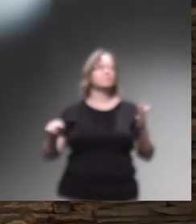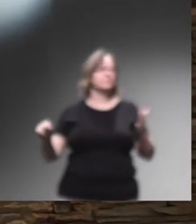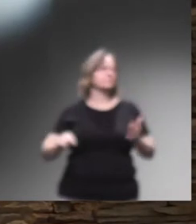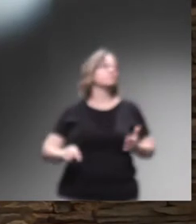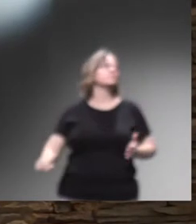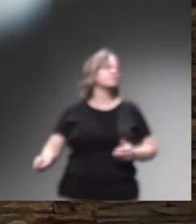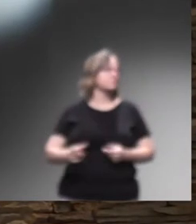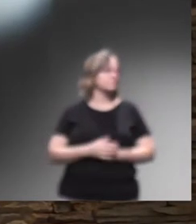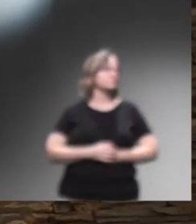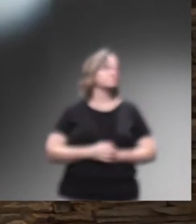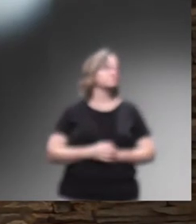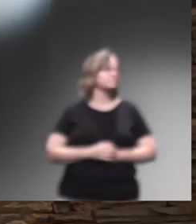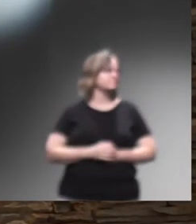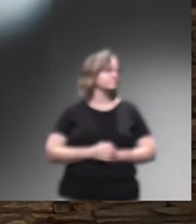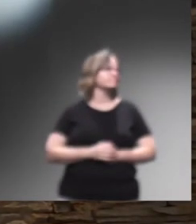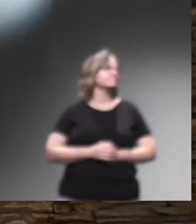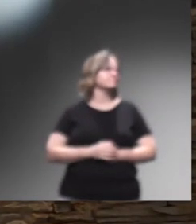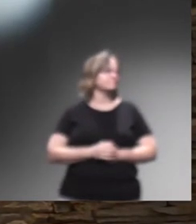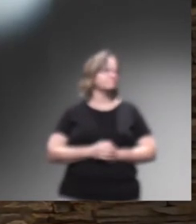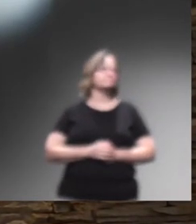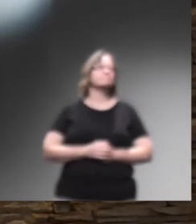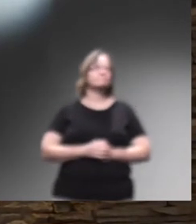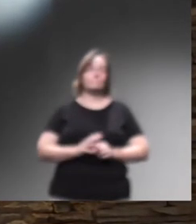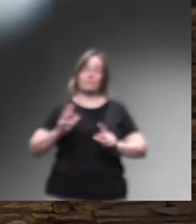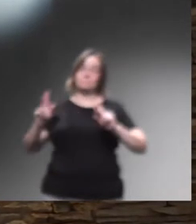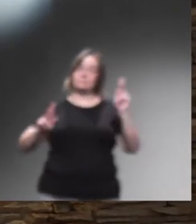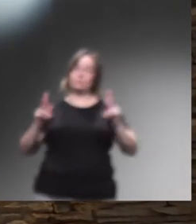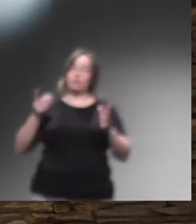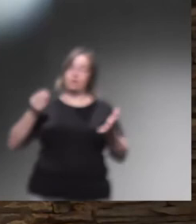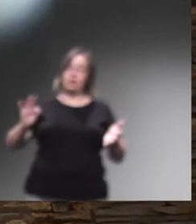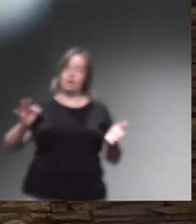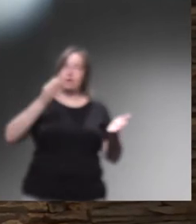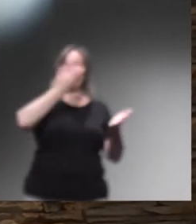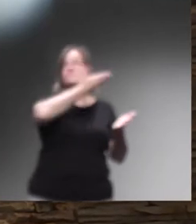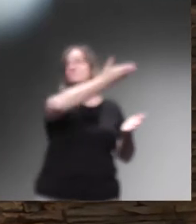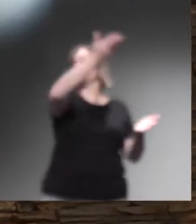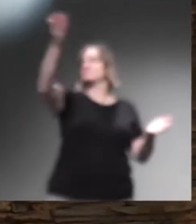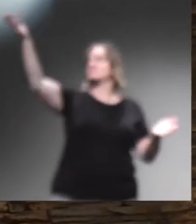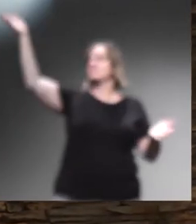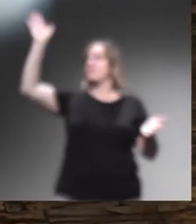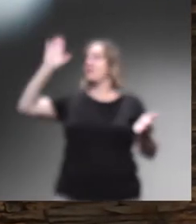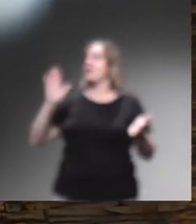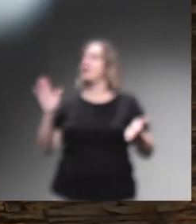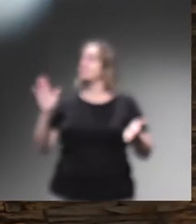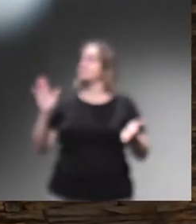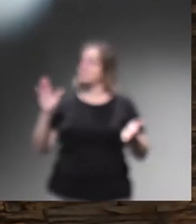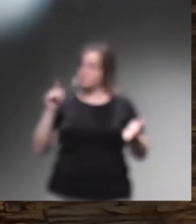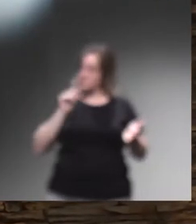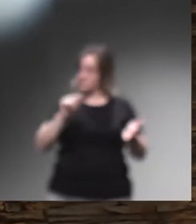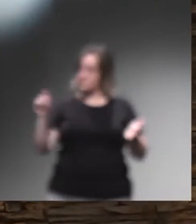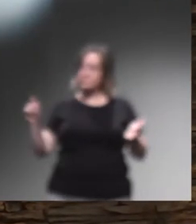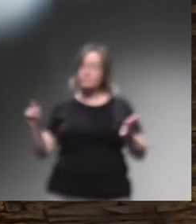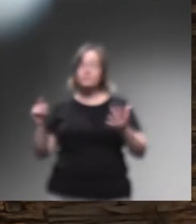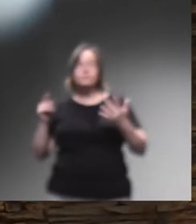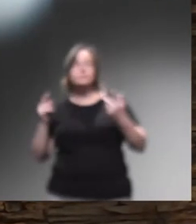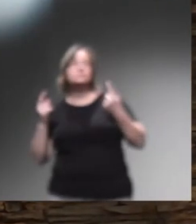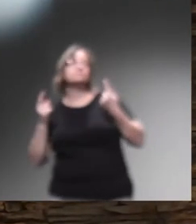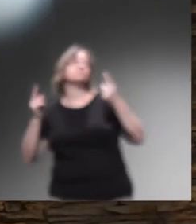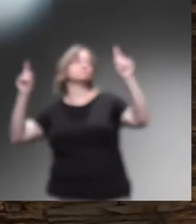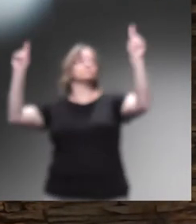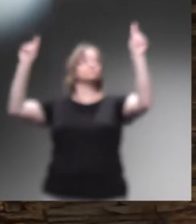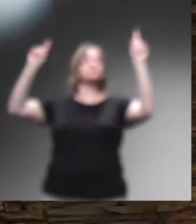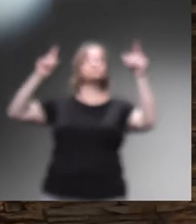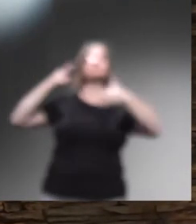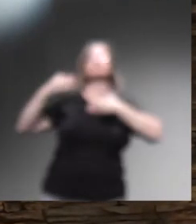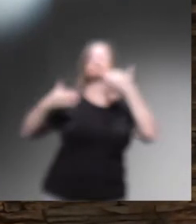that the way of the people of God is not through wealth and status